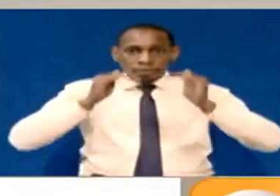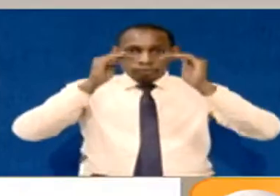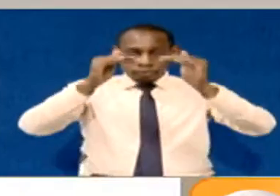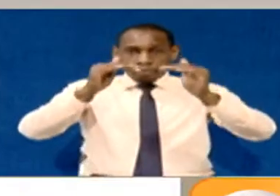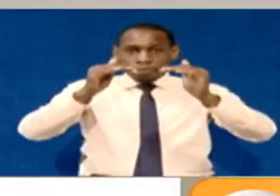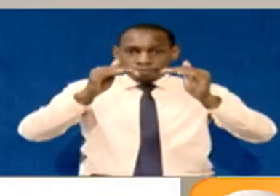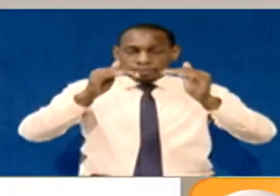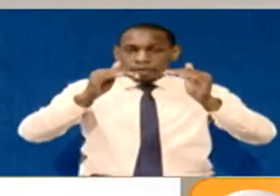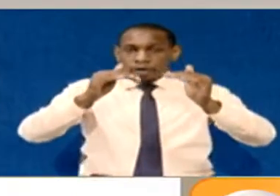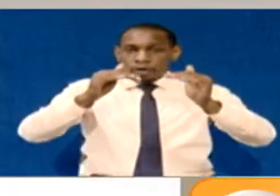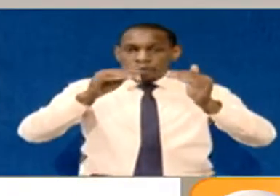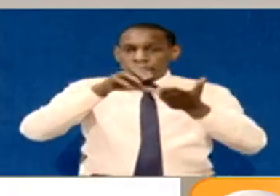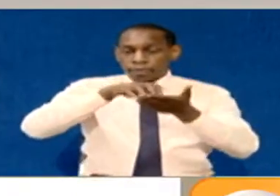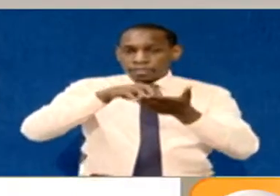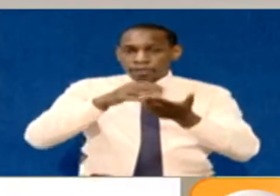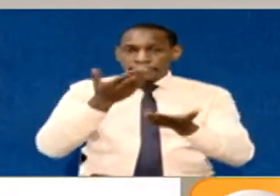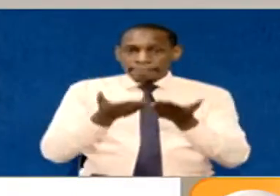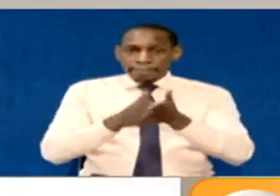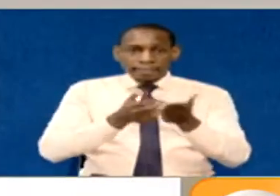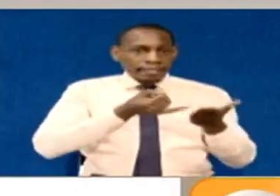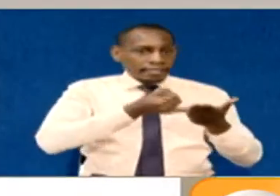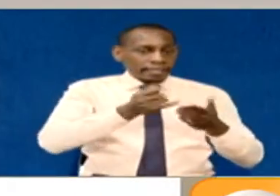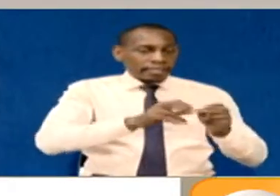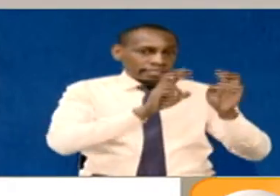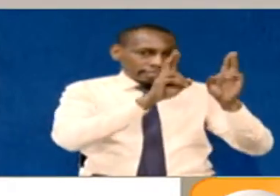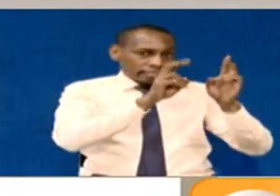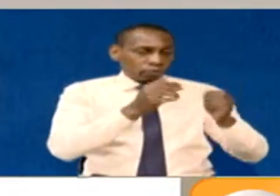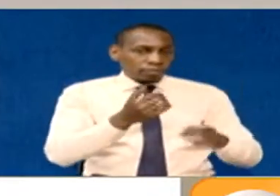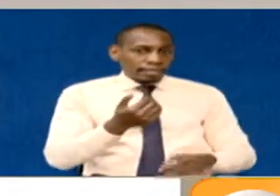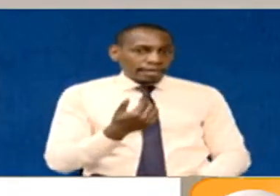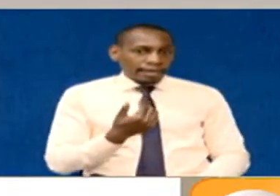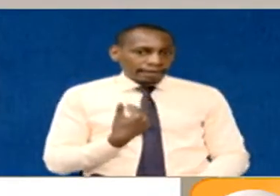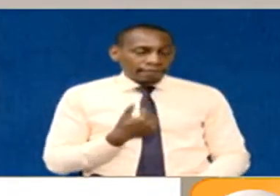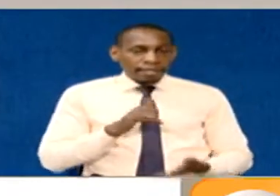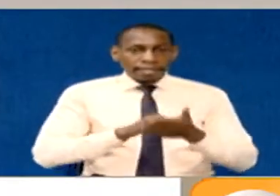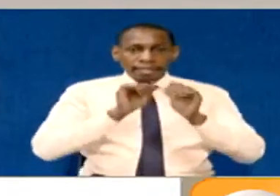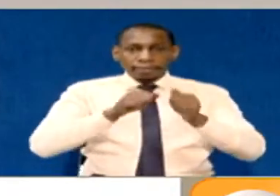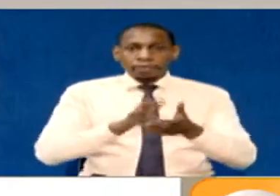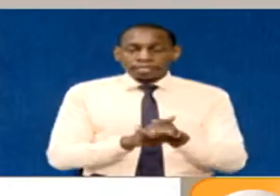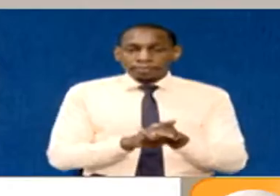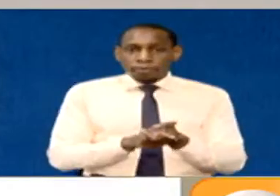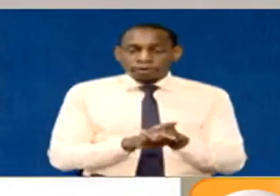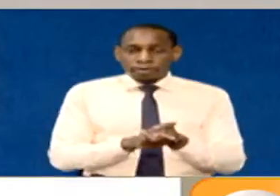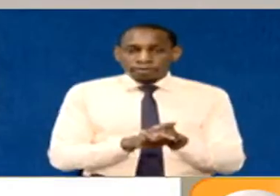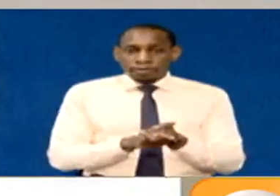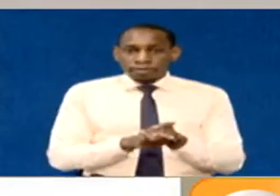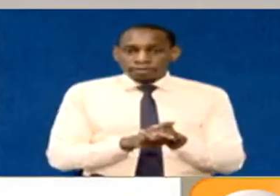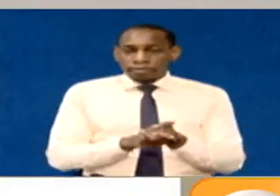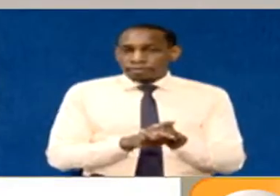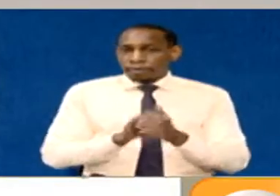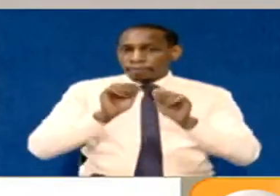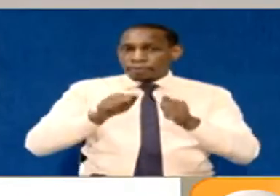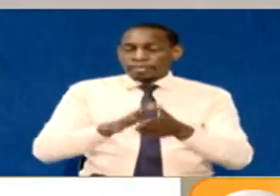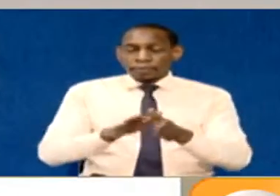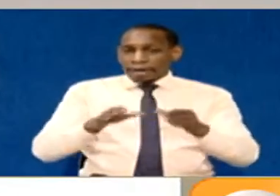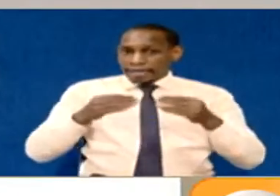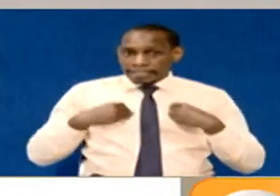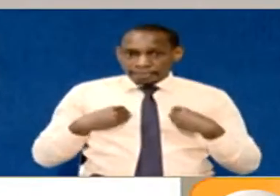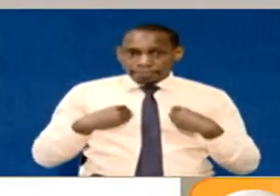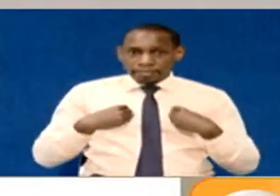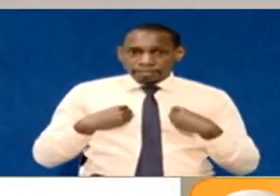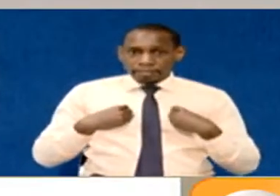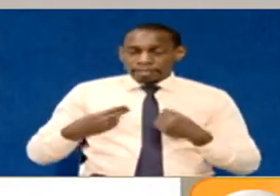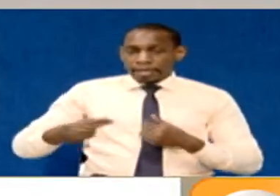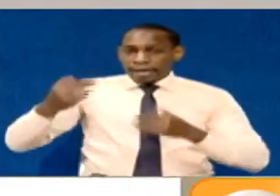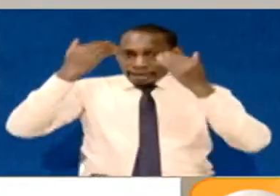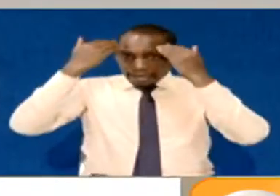next level? Or are they integrity issues that can suffice at this level? They can be tolerated at the